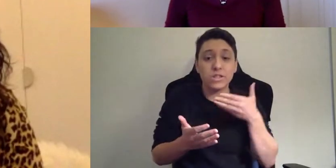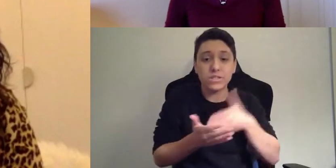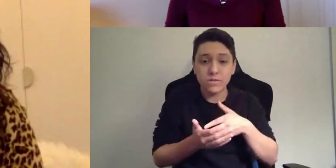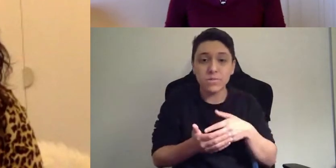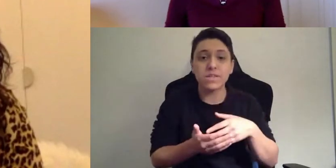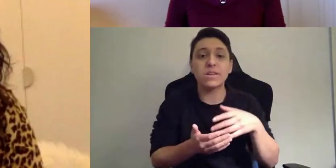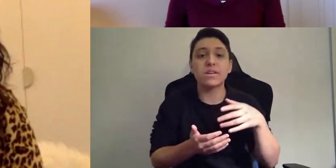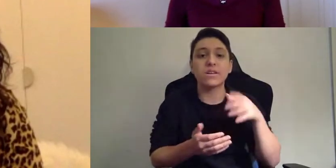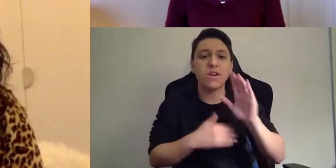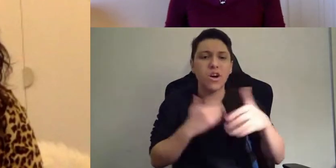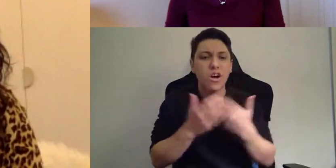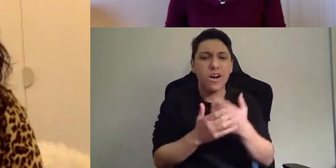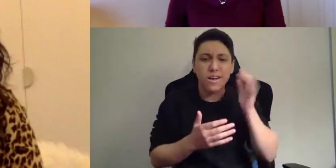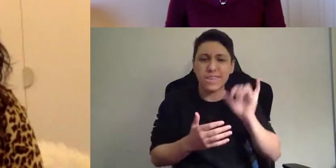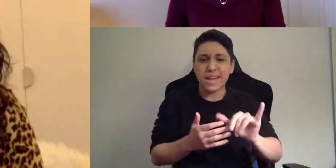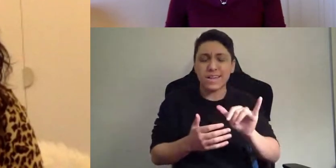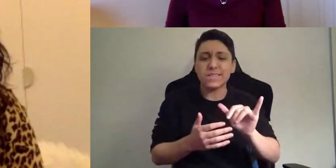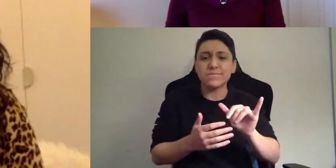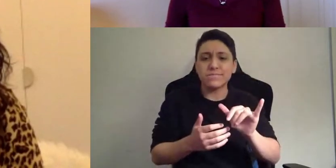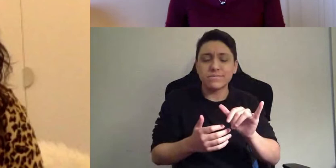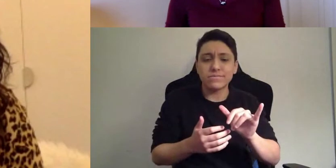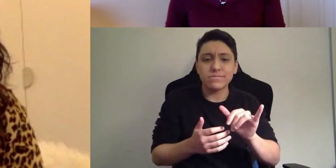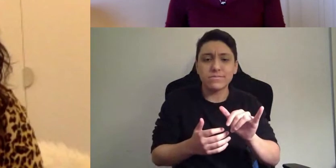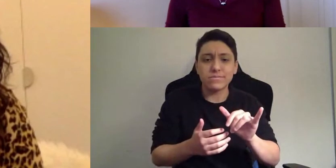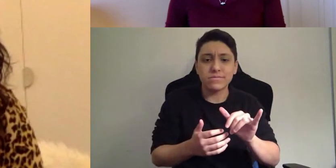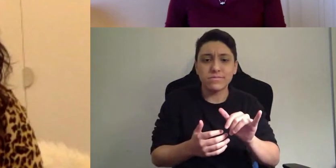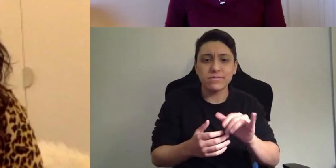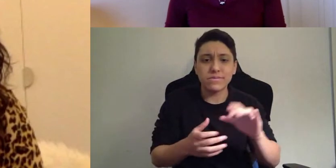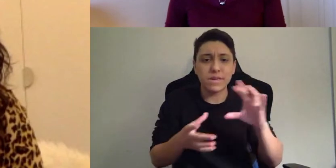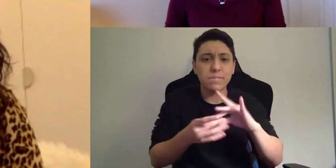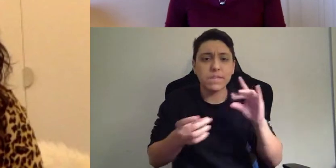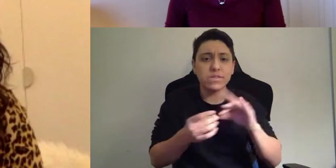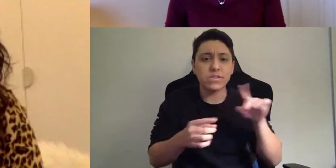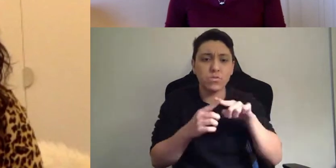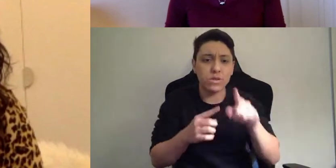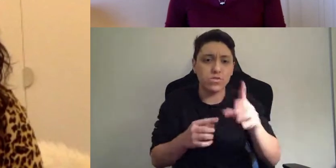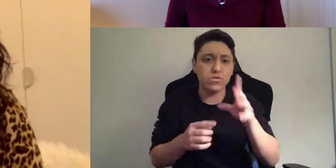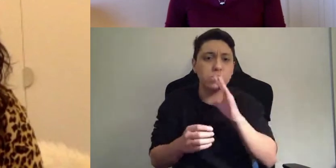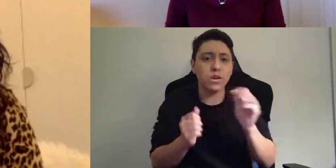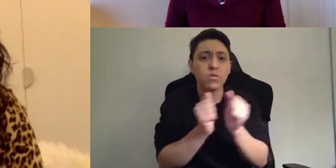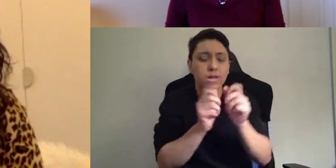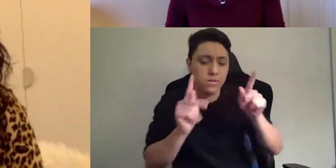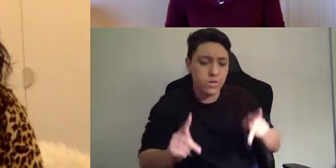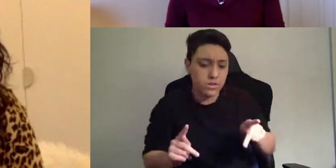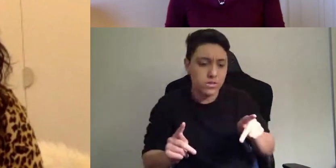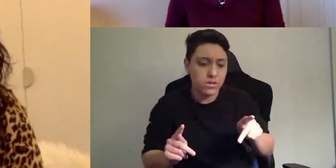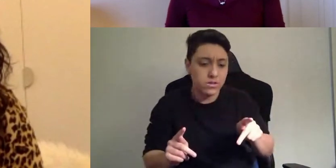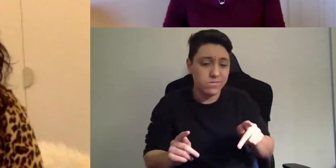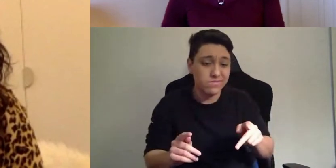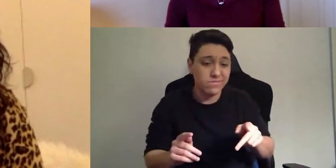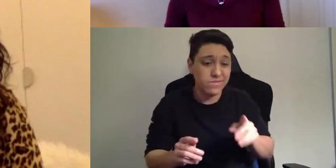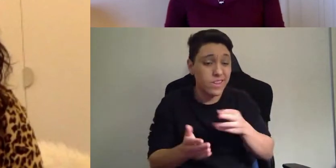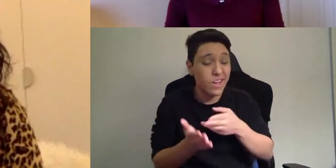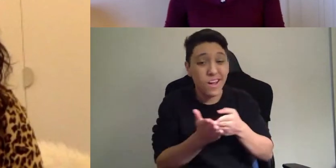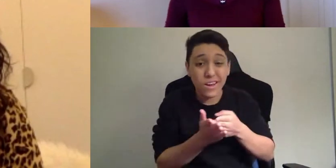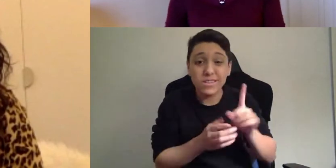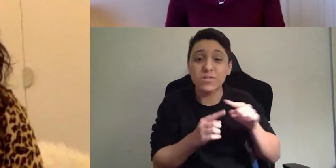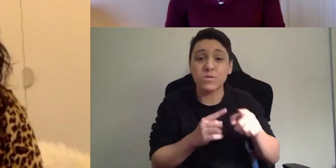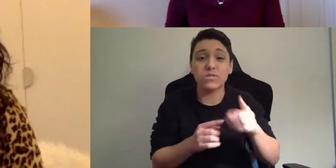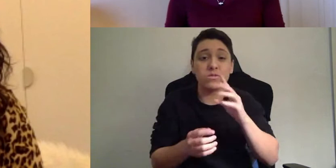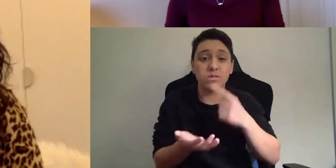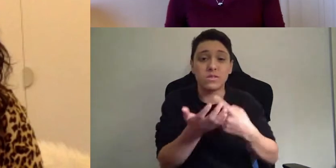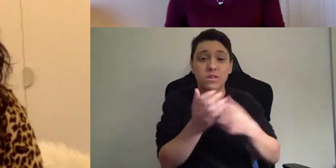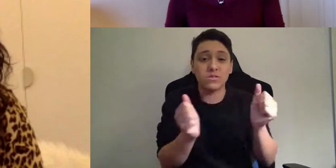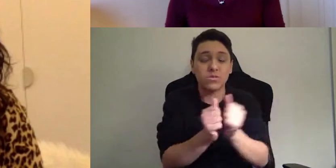all of it comes into play when you're talking with a person who, honestly, when you're talking with anybody who is not